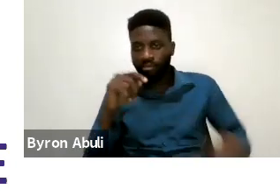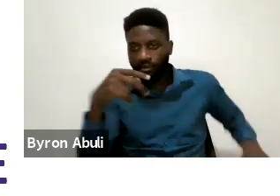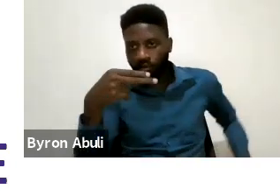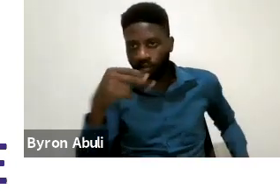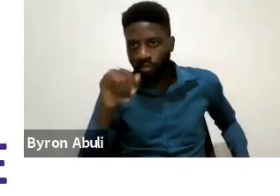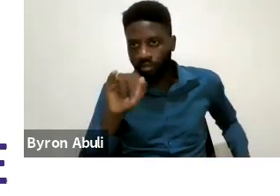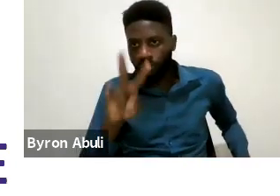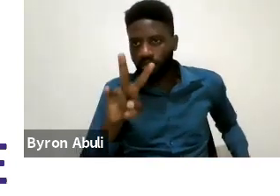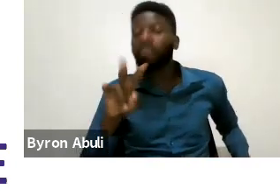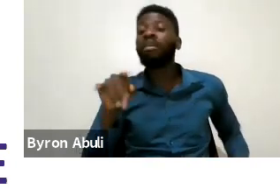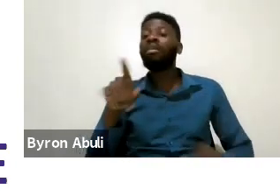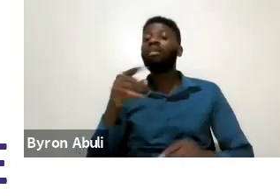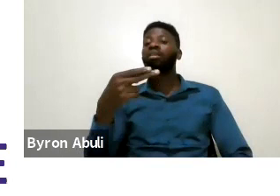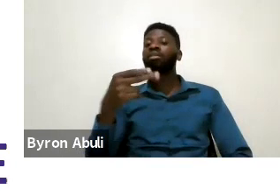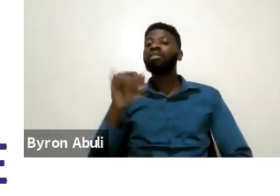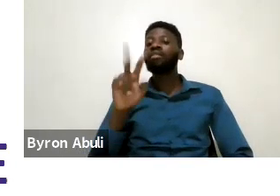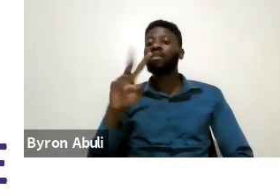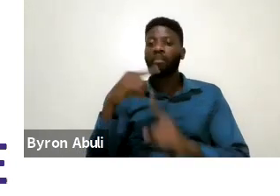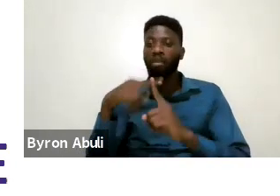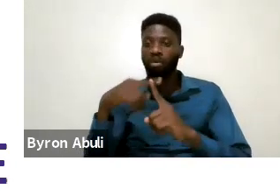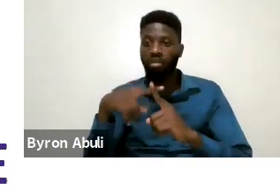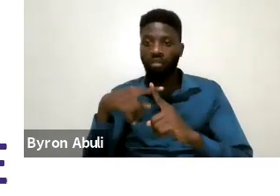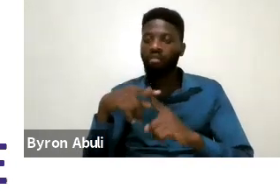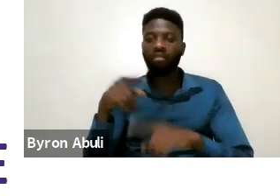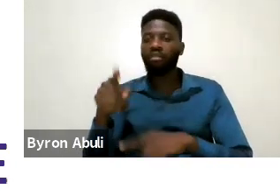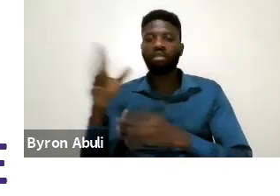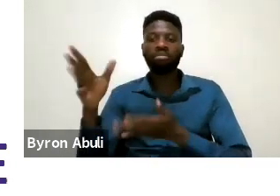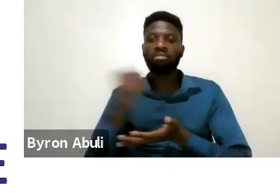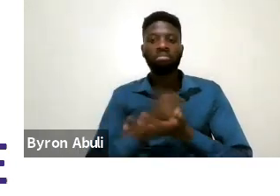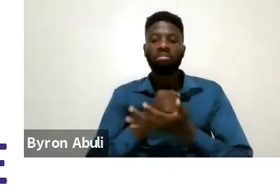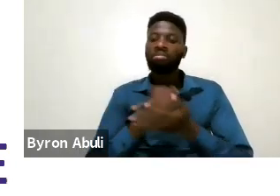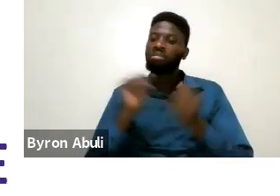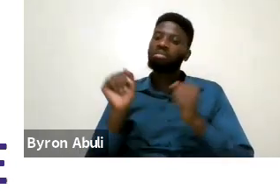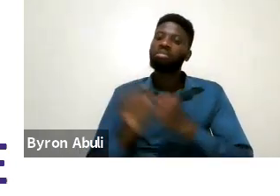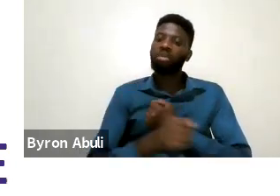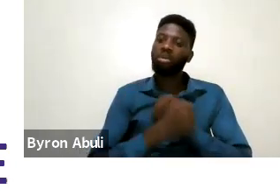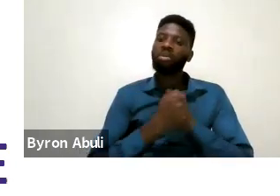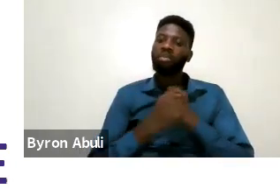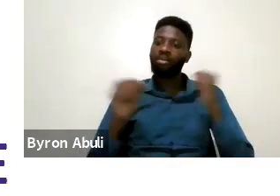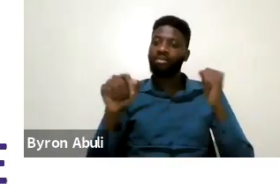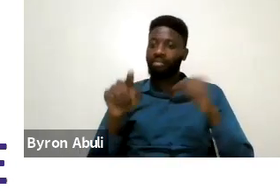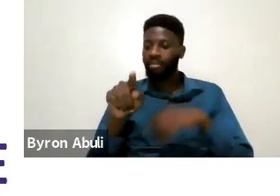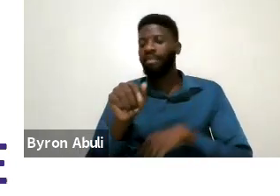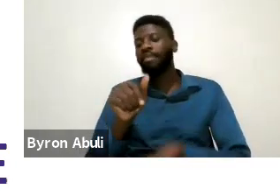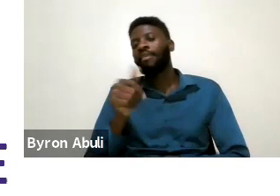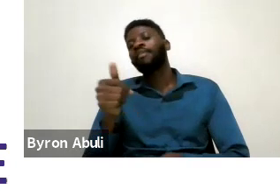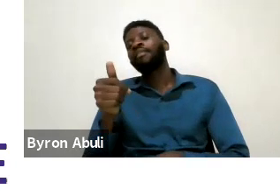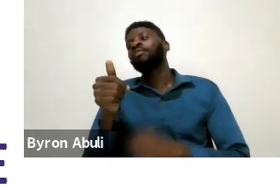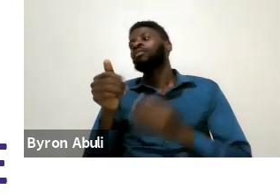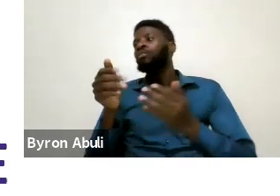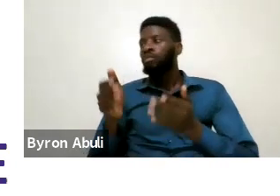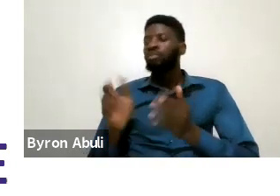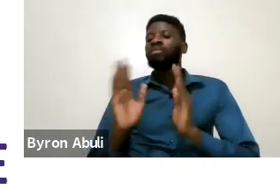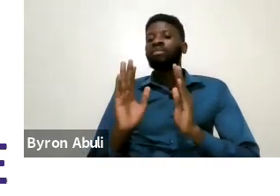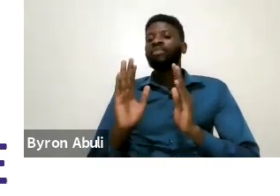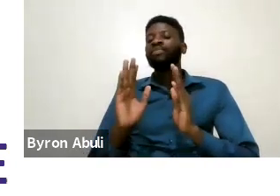be HIV positive, you would be, you would not get that job. So that is another being